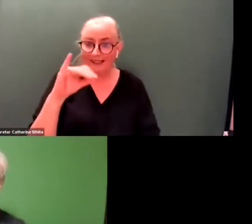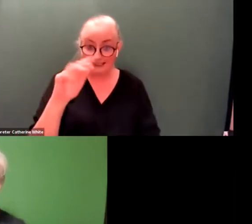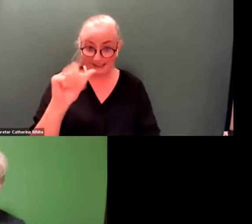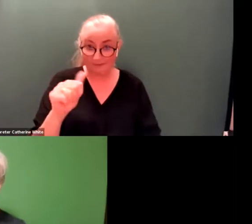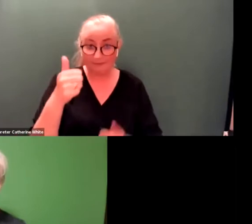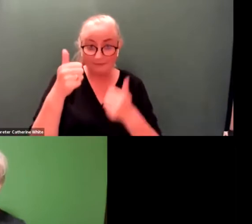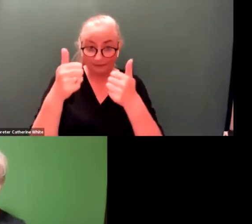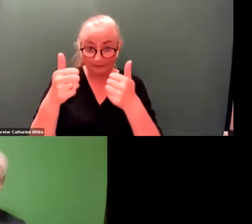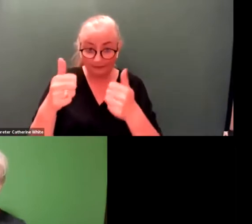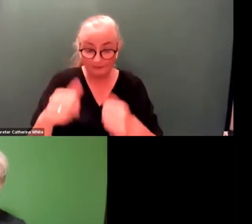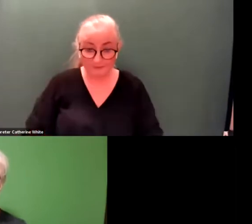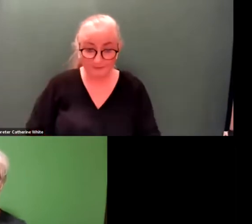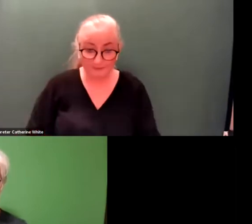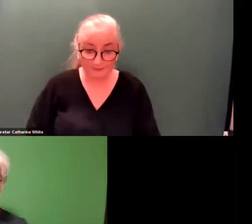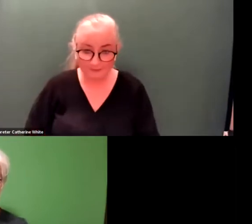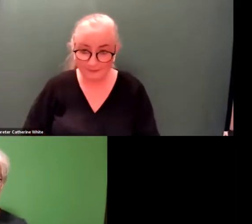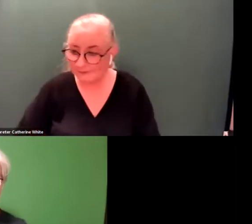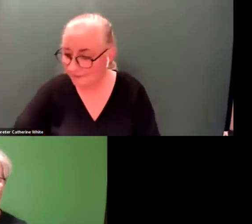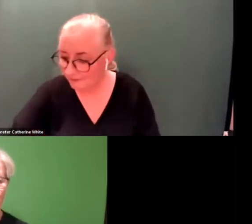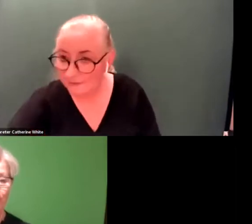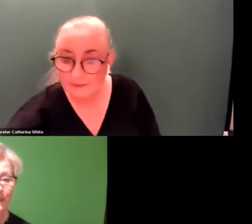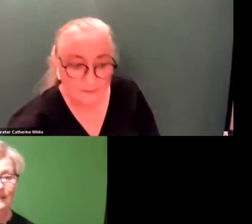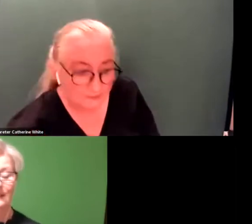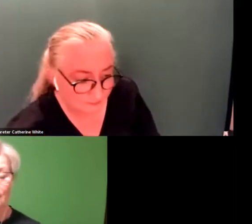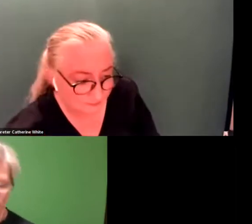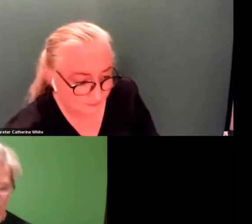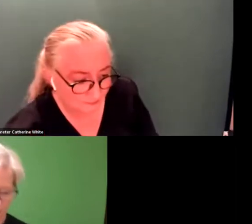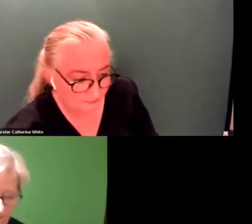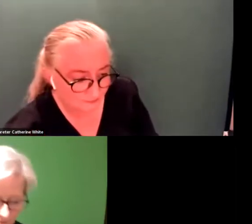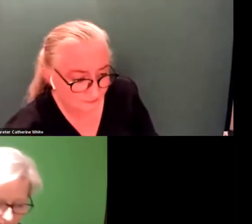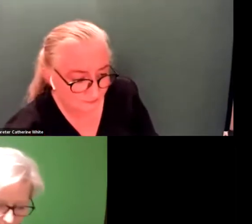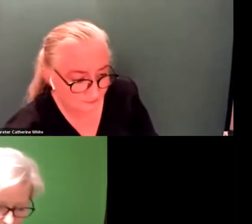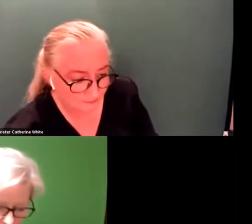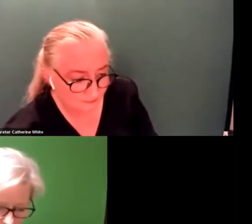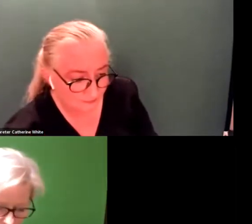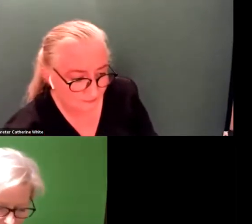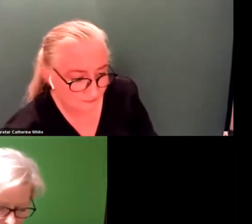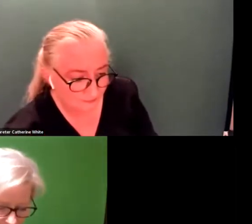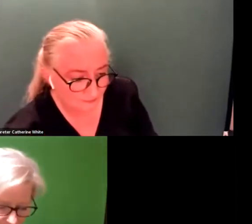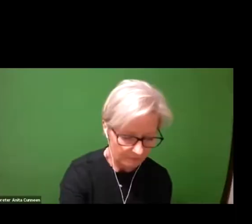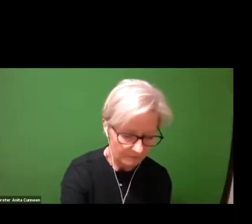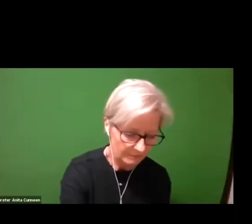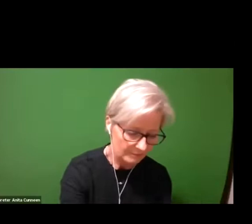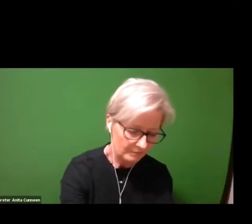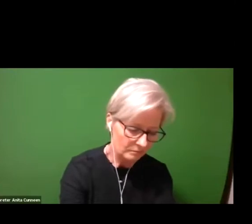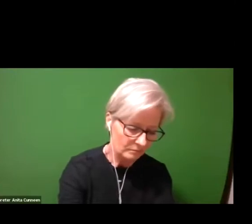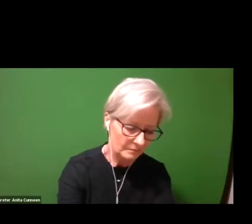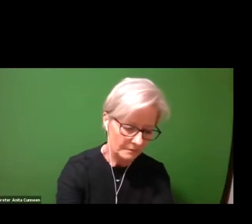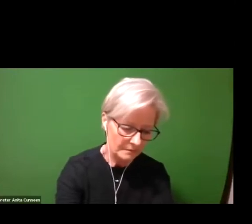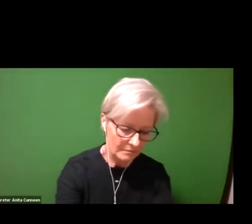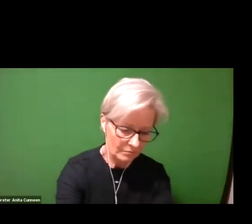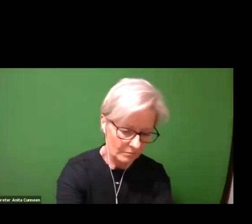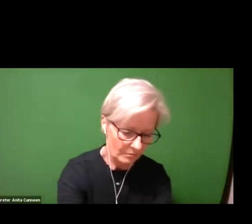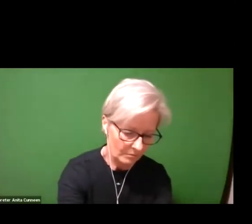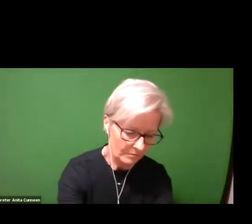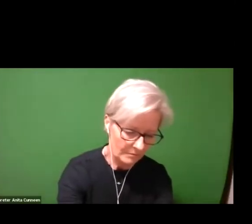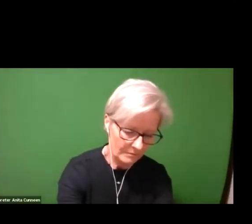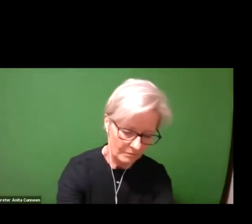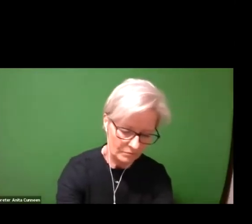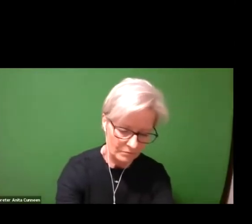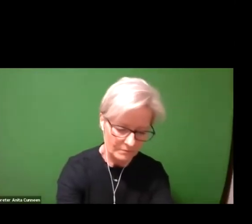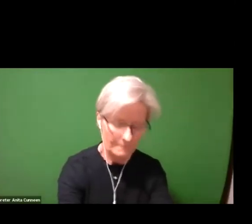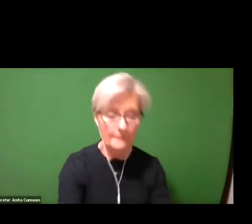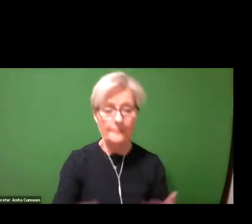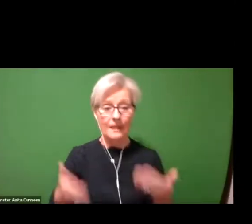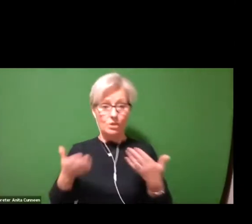from obesity, and the HRT they got was administered orally. So it's generally not a good comparison to the HRT we use now. We use